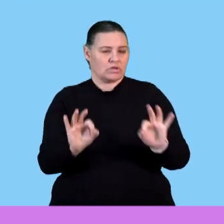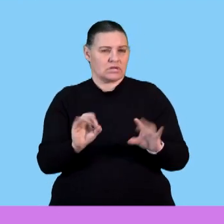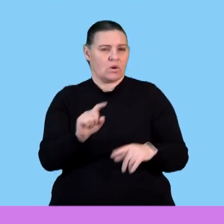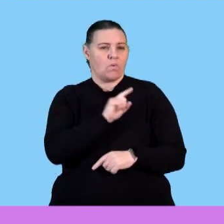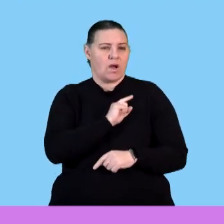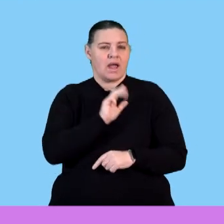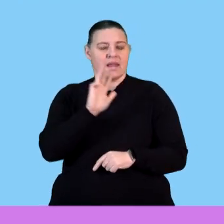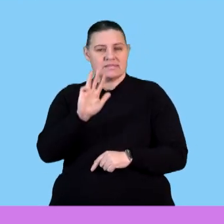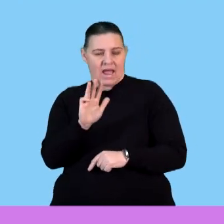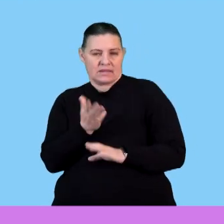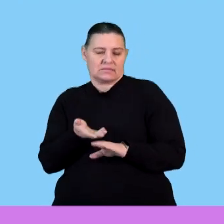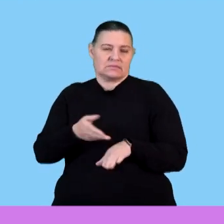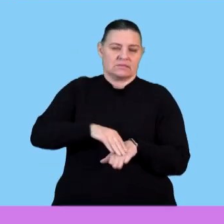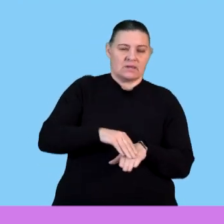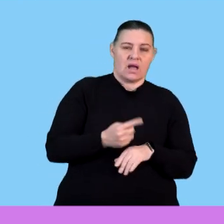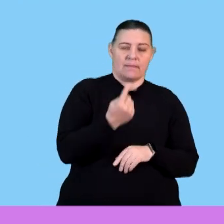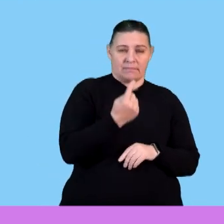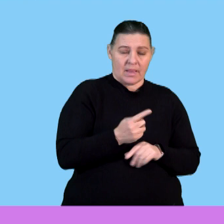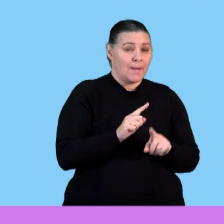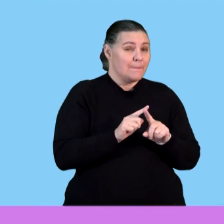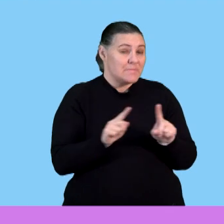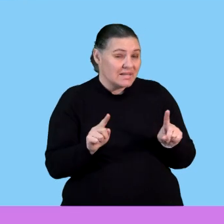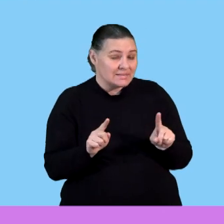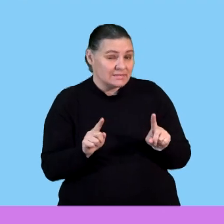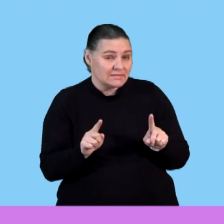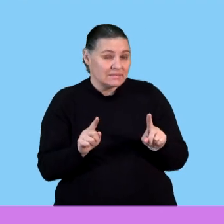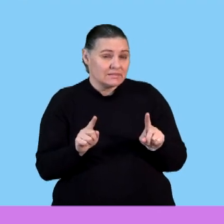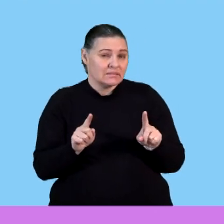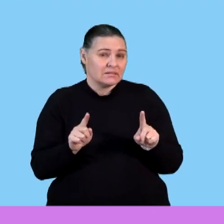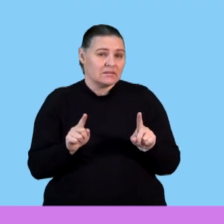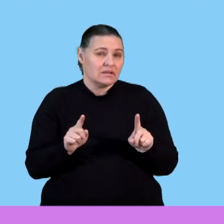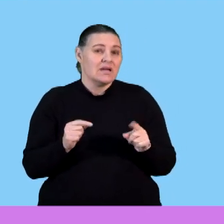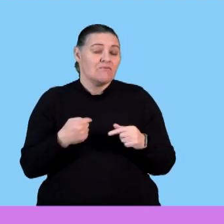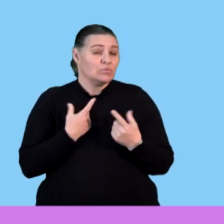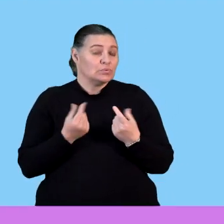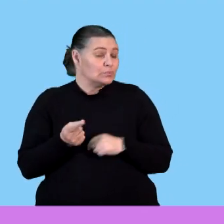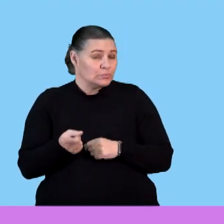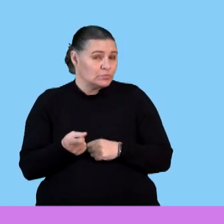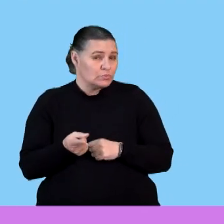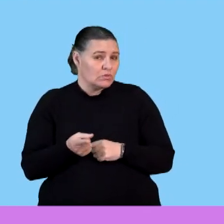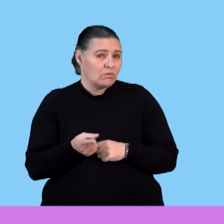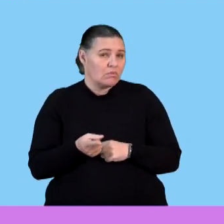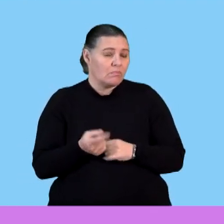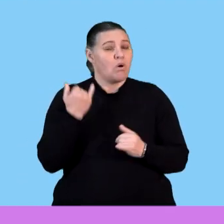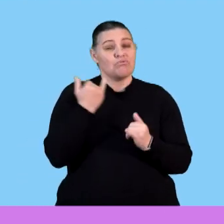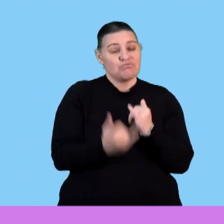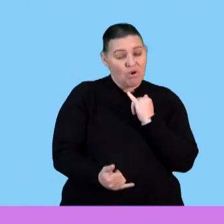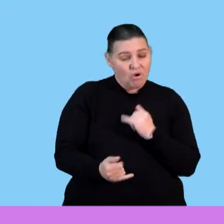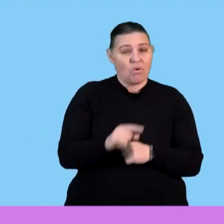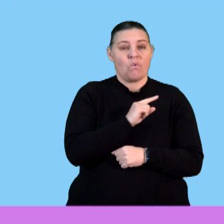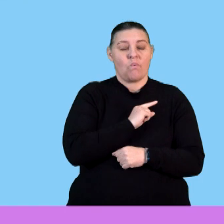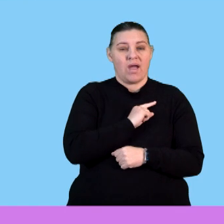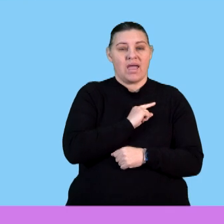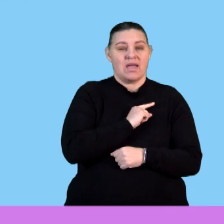50,922,978. All right, on the calculator. Now, looking at this, we've got to do a bit of those maths-lit rounding off now. If I round it up and say